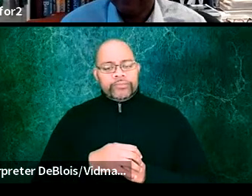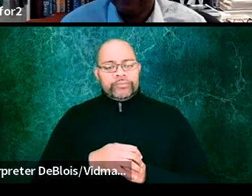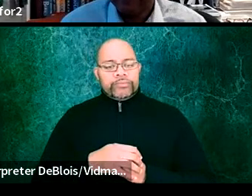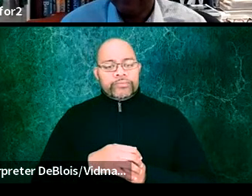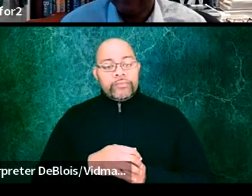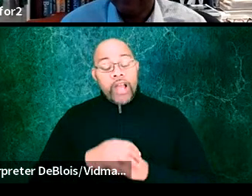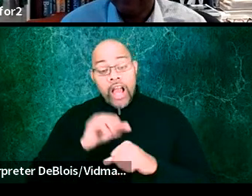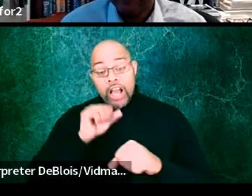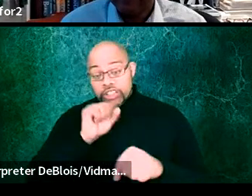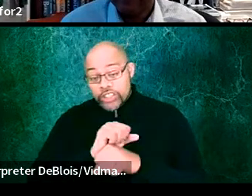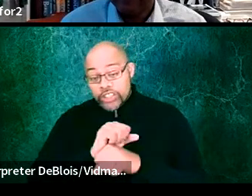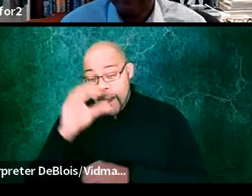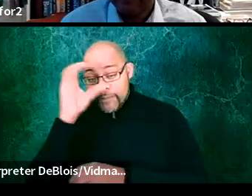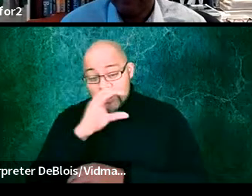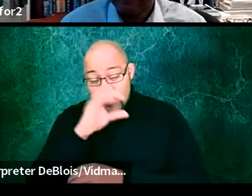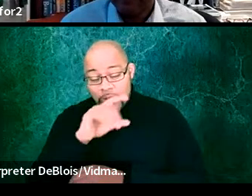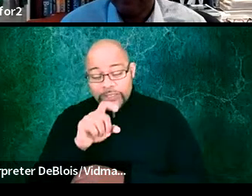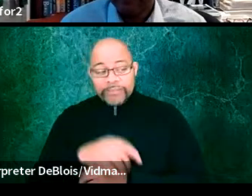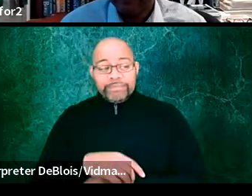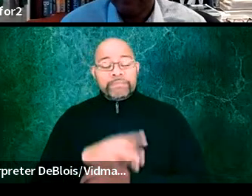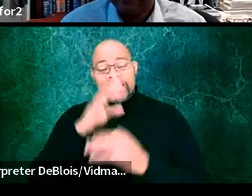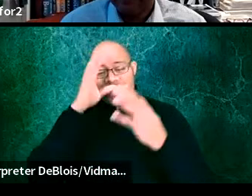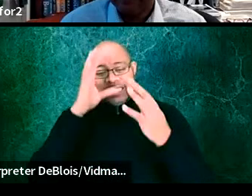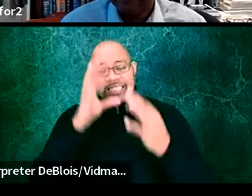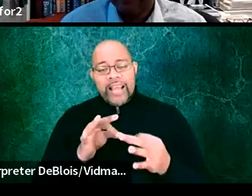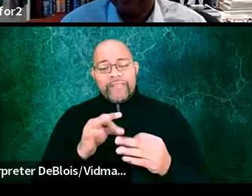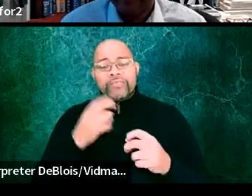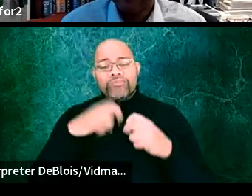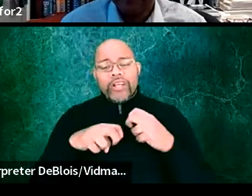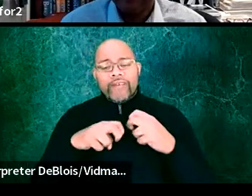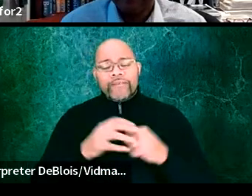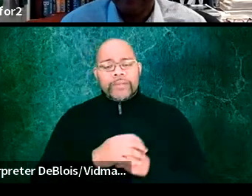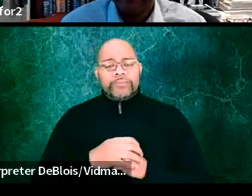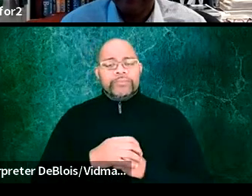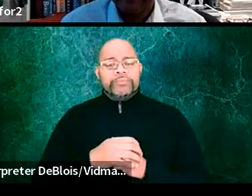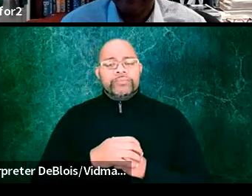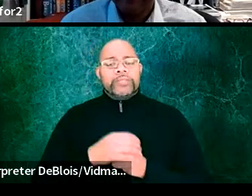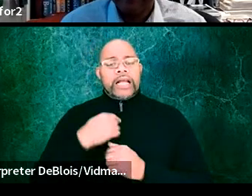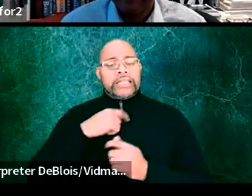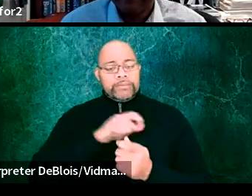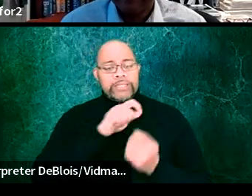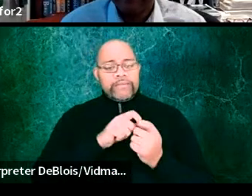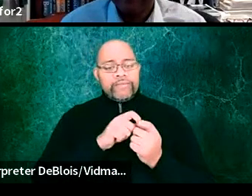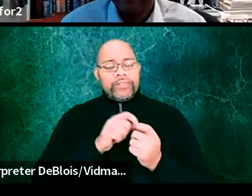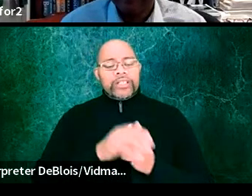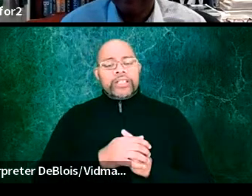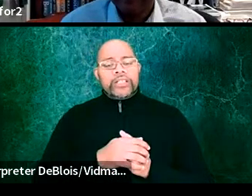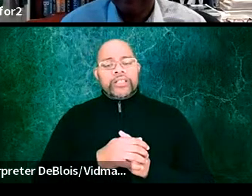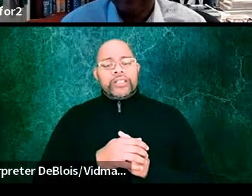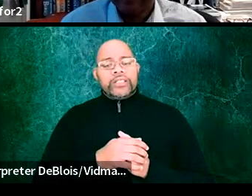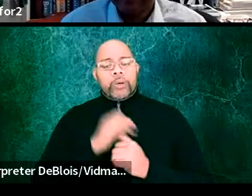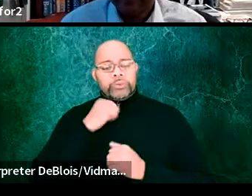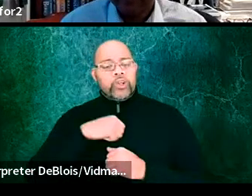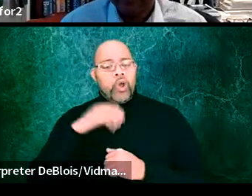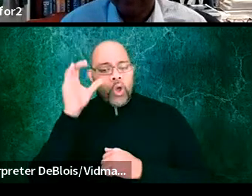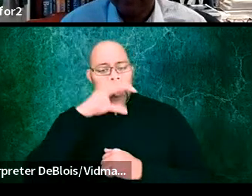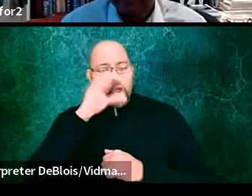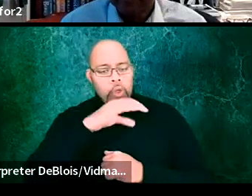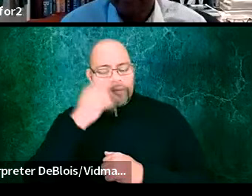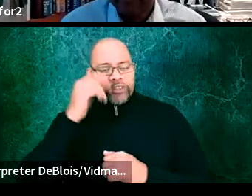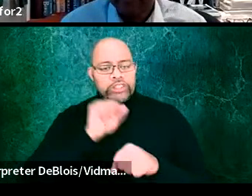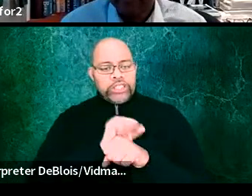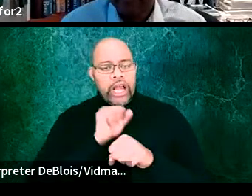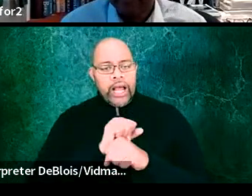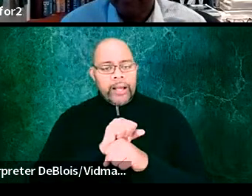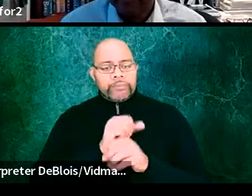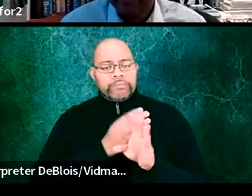job search was definitely tough. I specifically was like looking for jobs